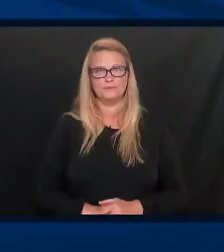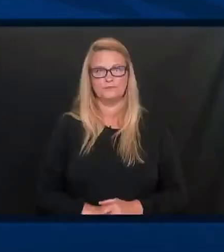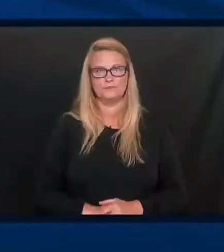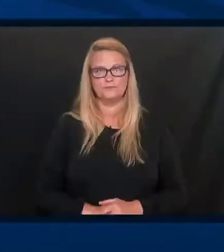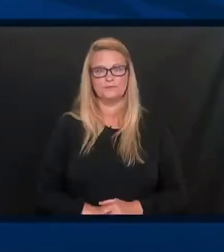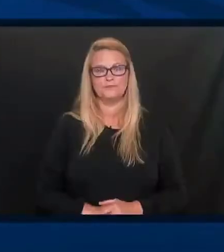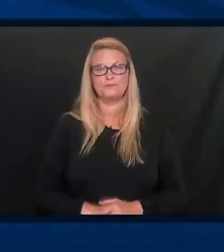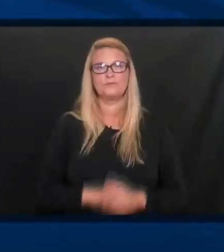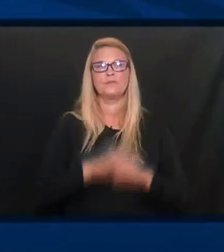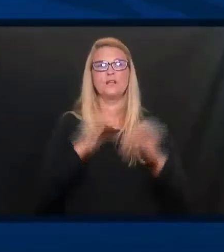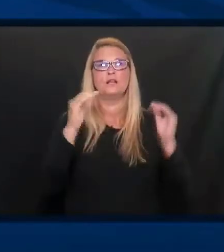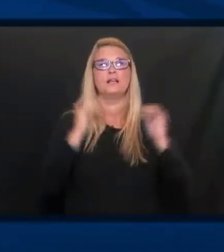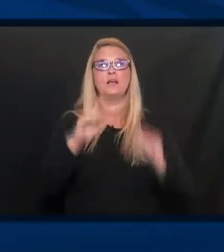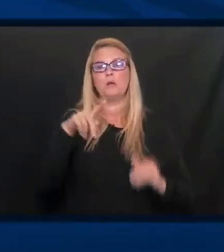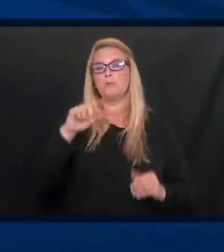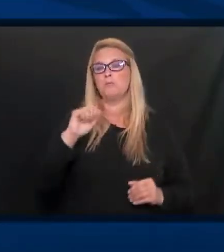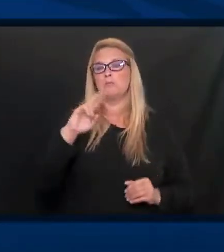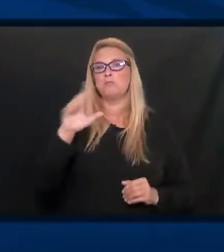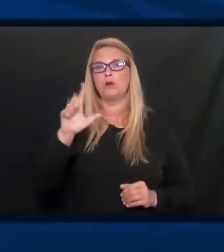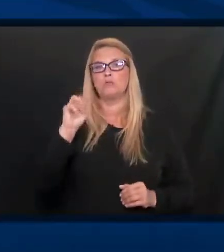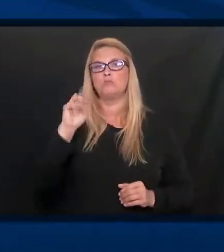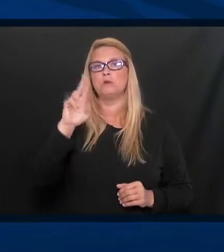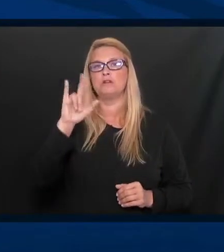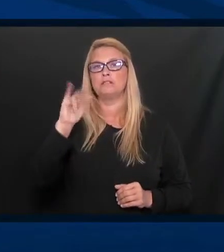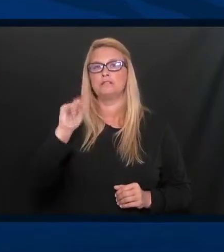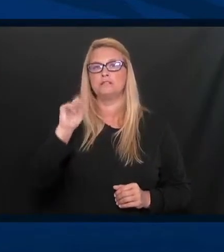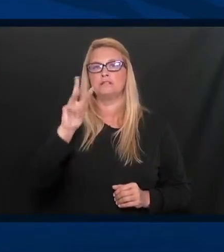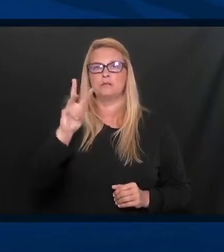All right, thank you, Annie. Next to Paul Mullen with WCBC.